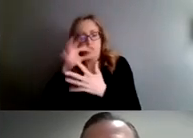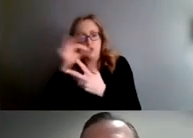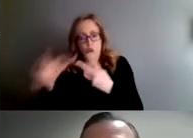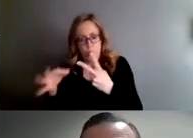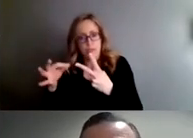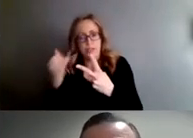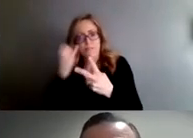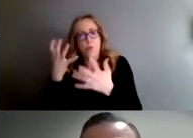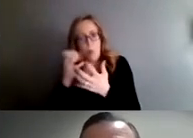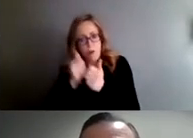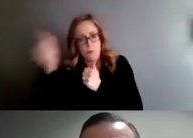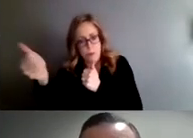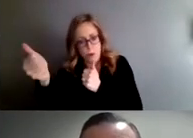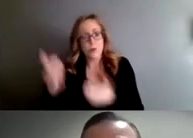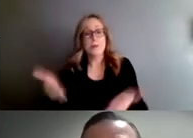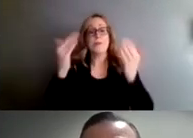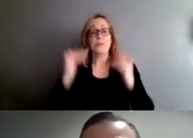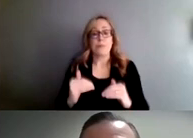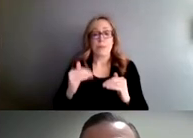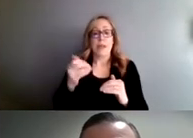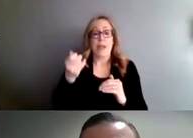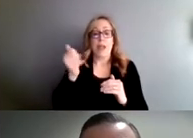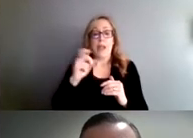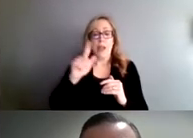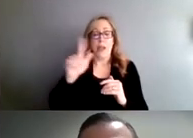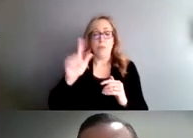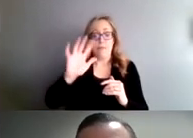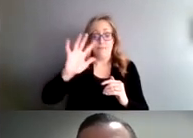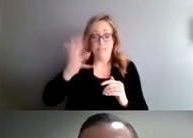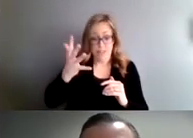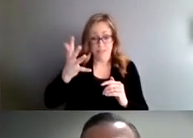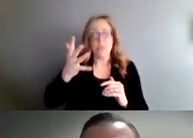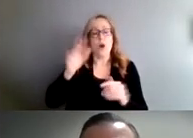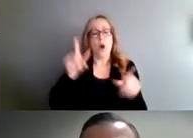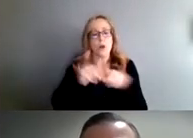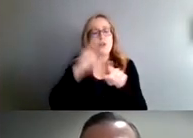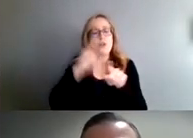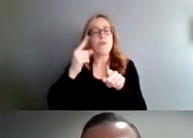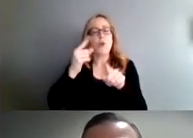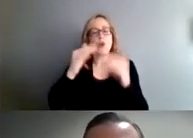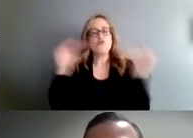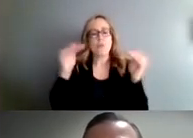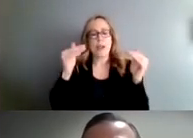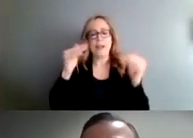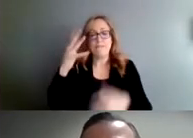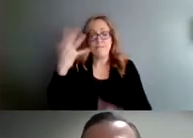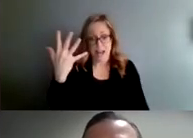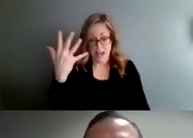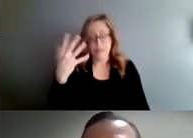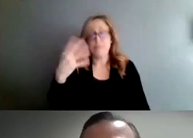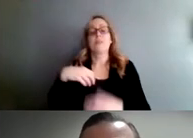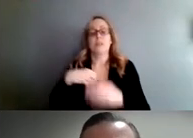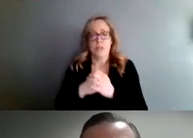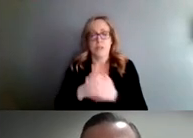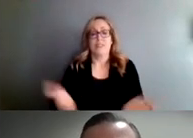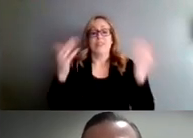for grade 5 at our middle schools, 5 days per week with, again, parental option for remote. April 26th, 5